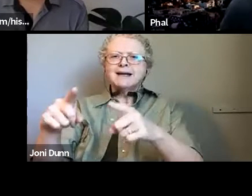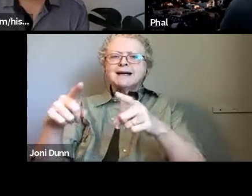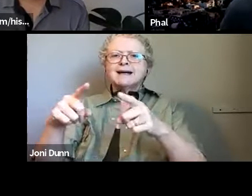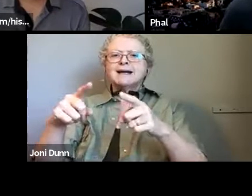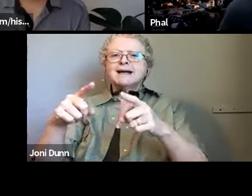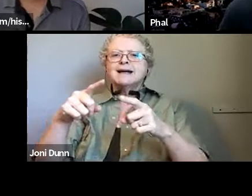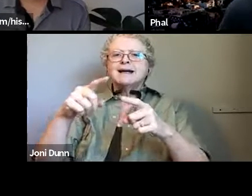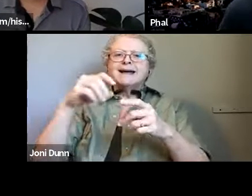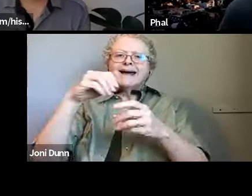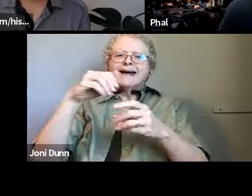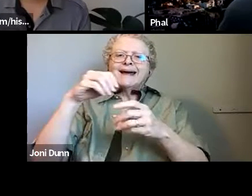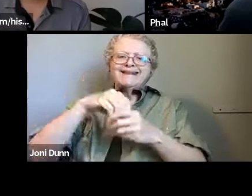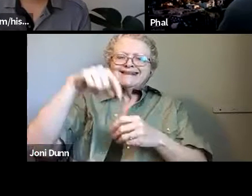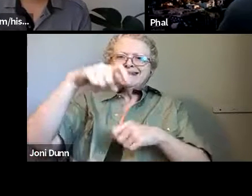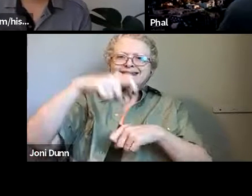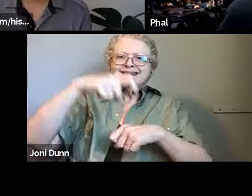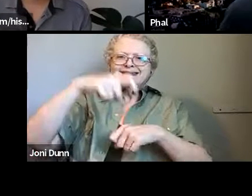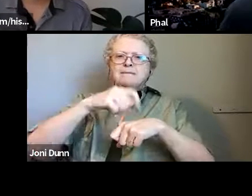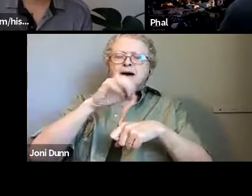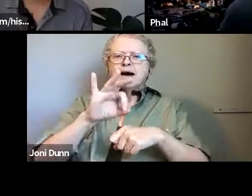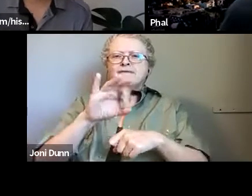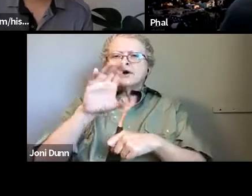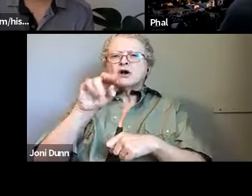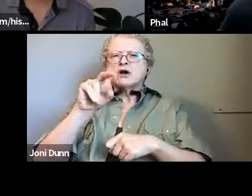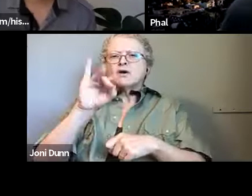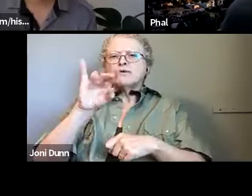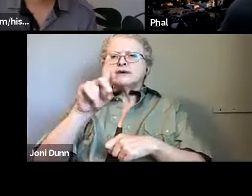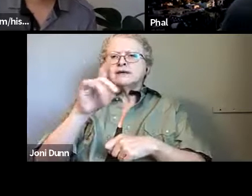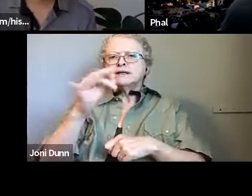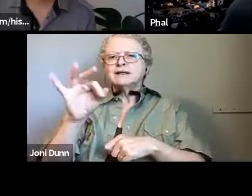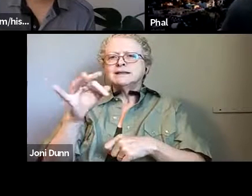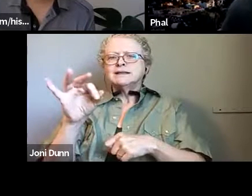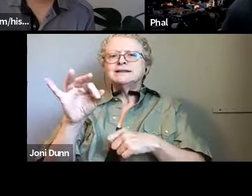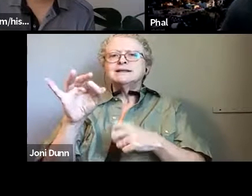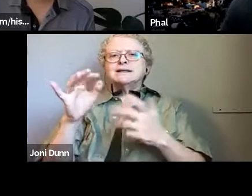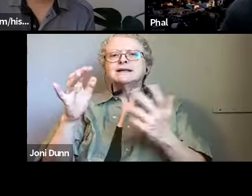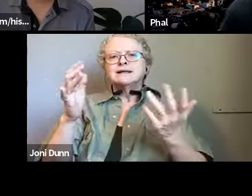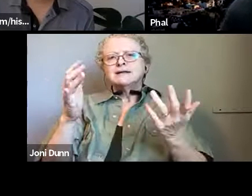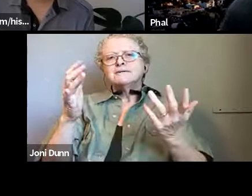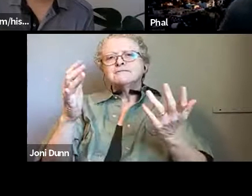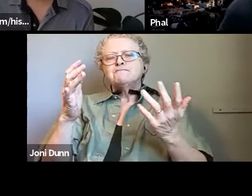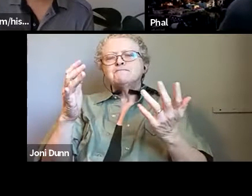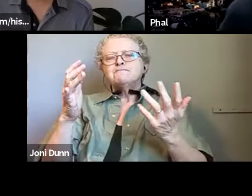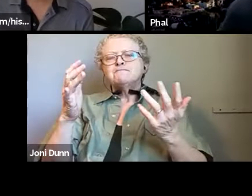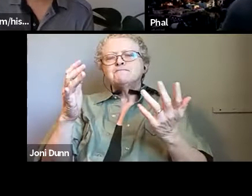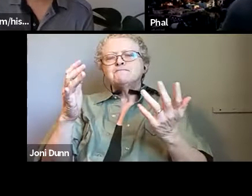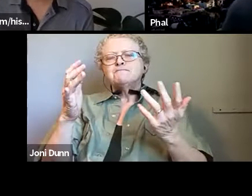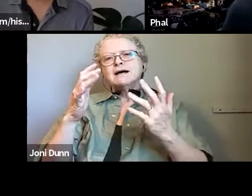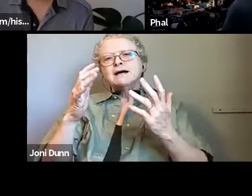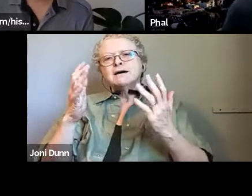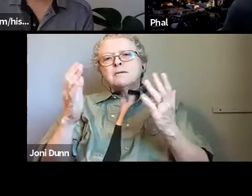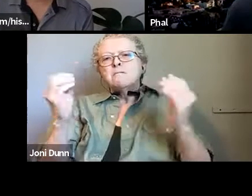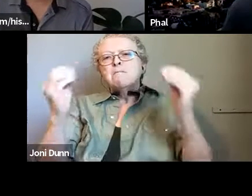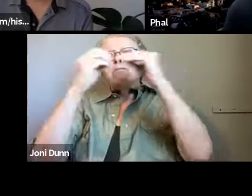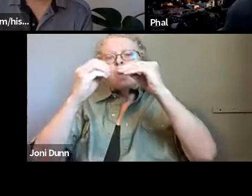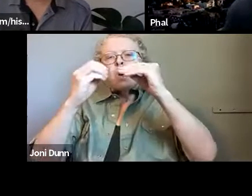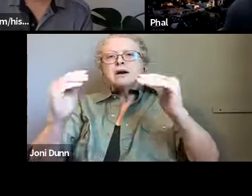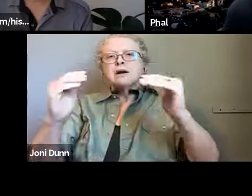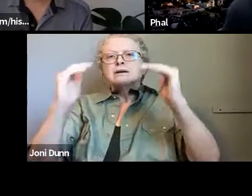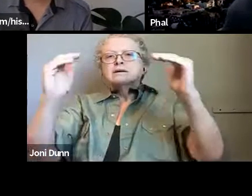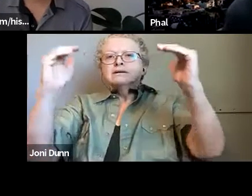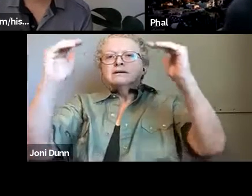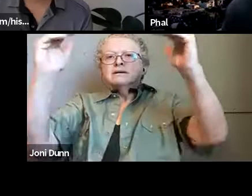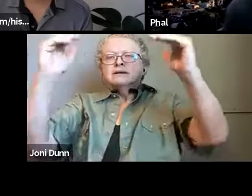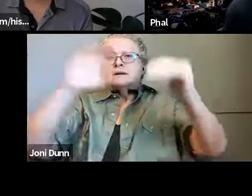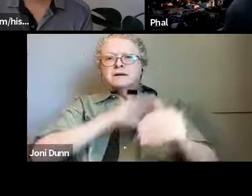pandemic, and the ways that people are experiencing both heightened policing as well as anti-Asian incidents